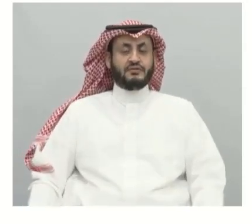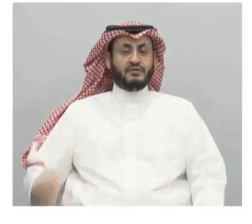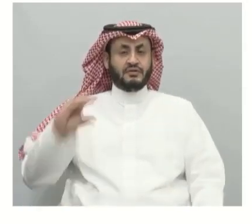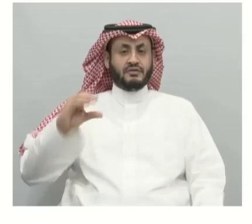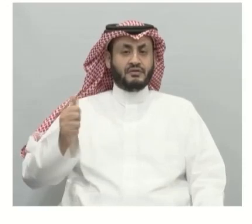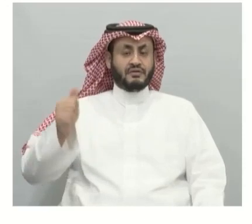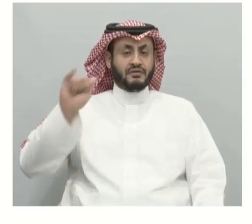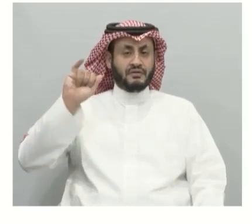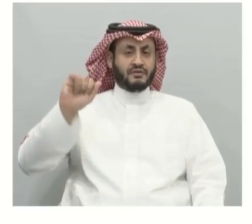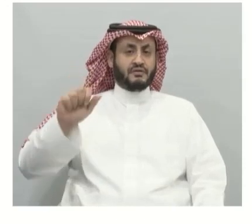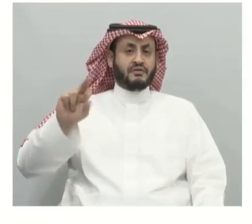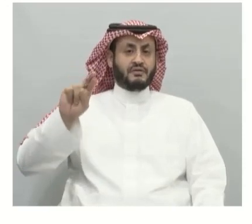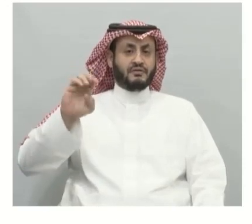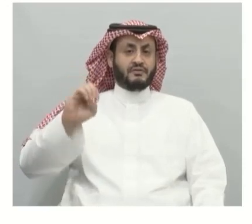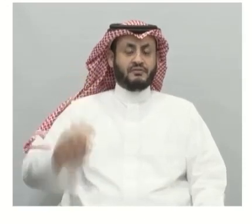Good job.